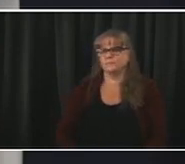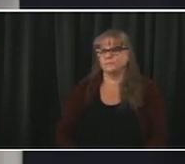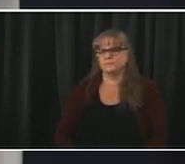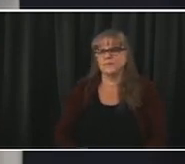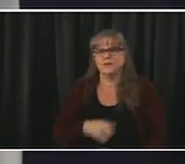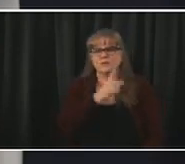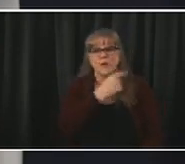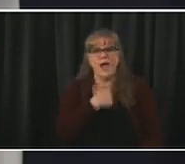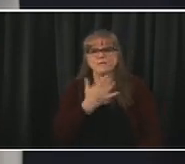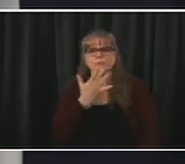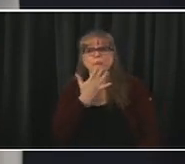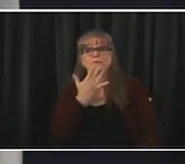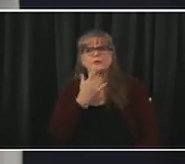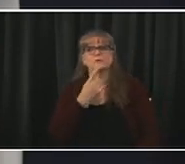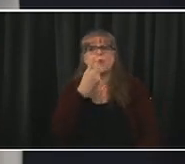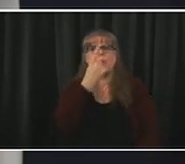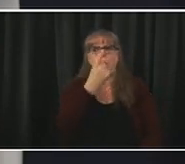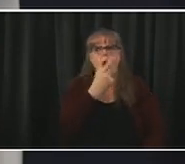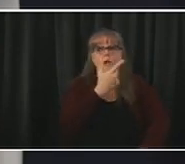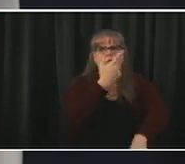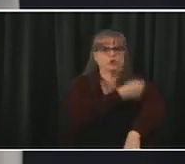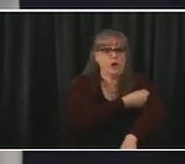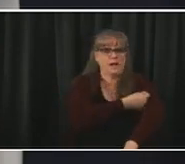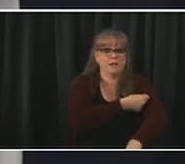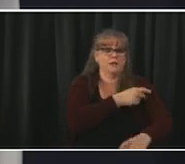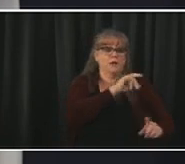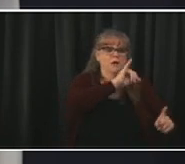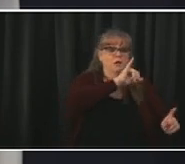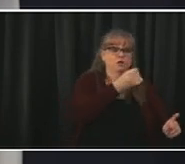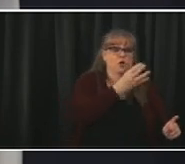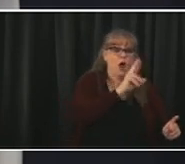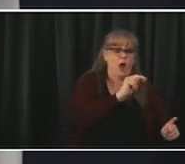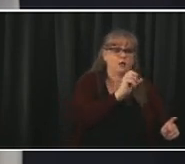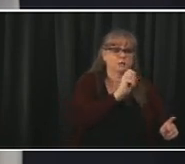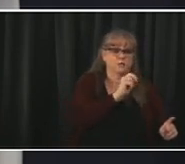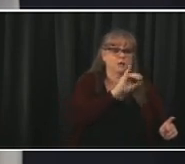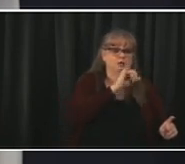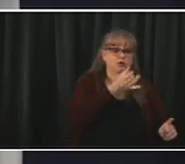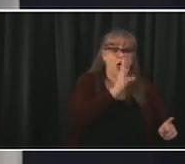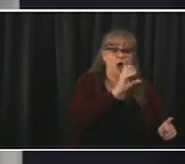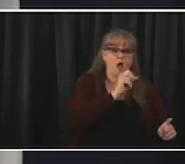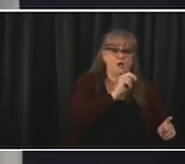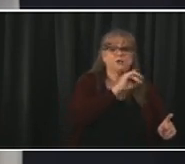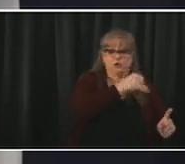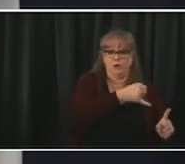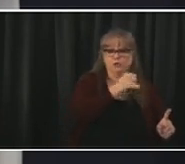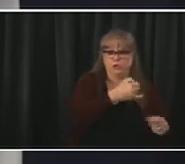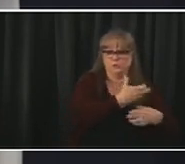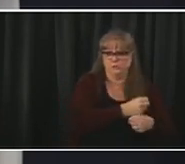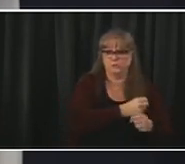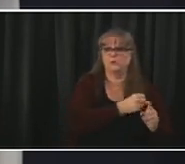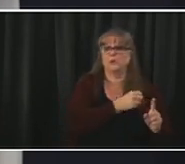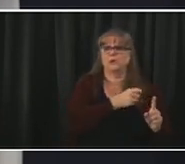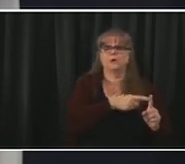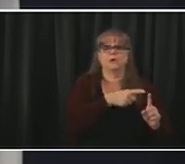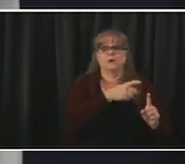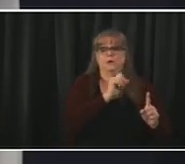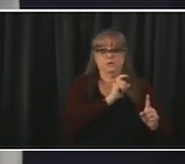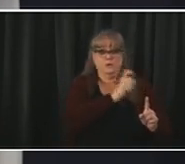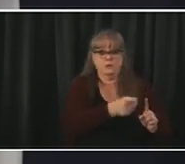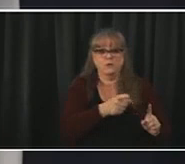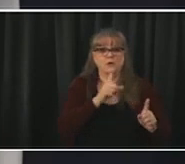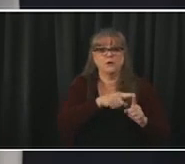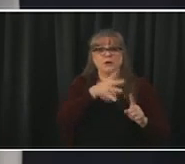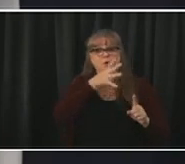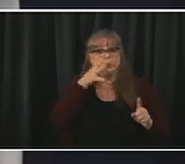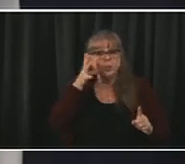J&J vaccine once it arrives? Target groups, rural, remote areas, for example. And I have a follow-up today. So I